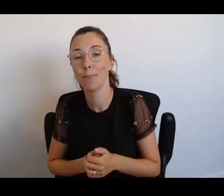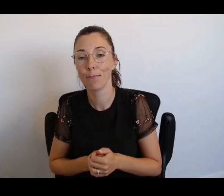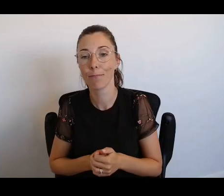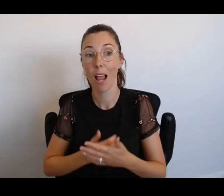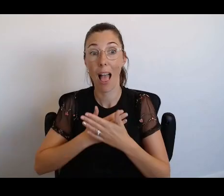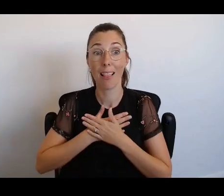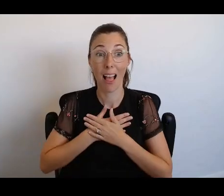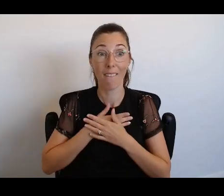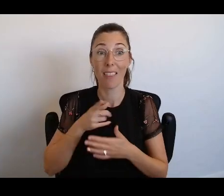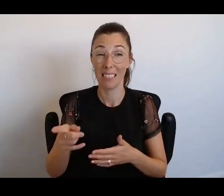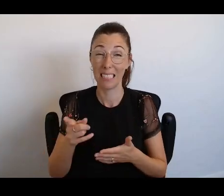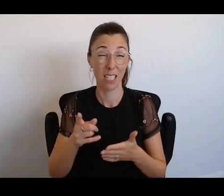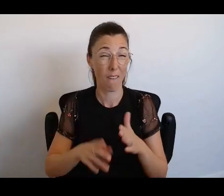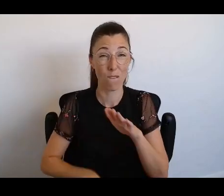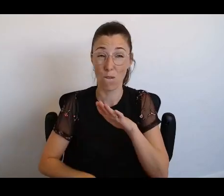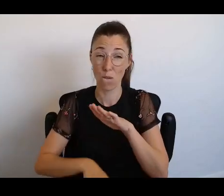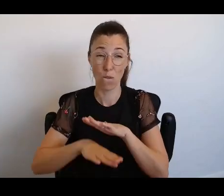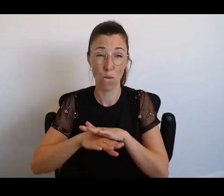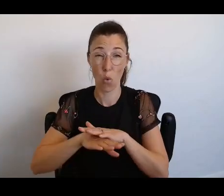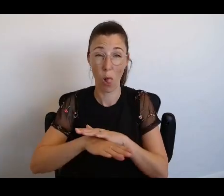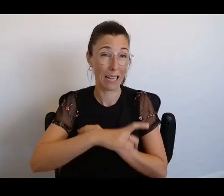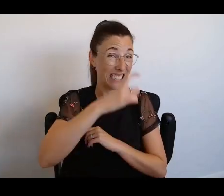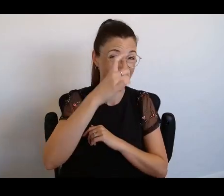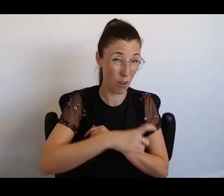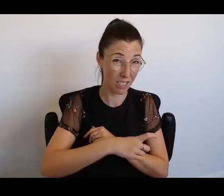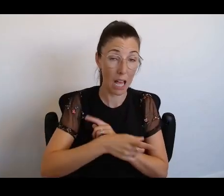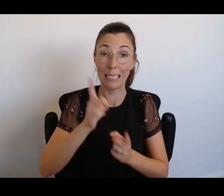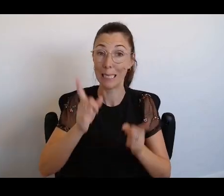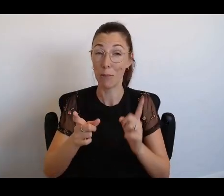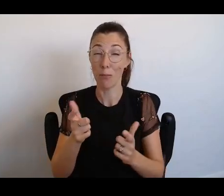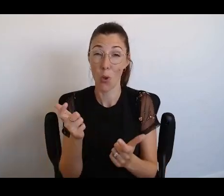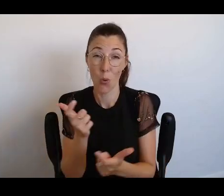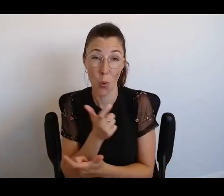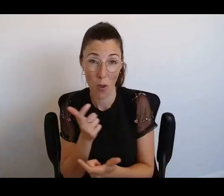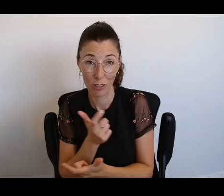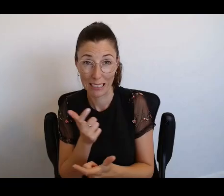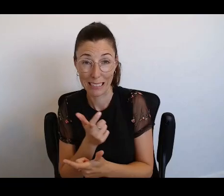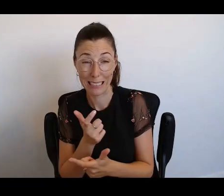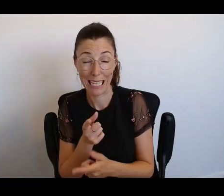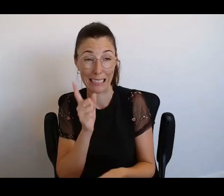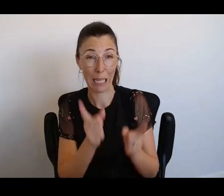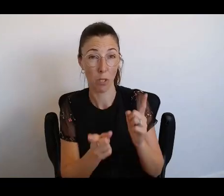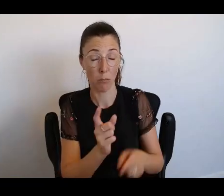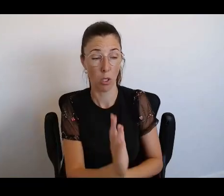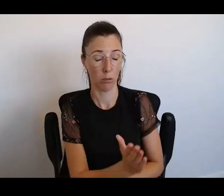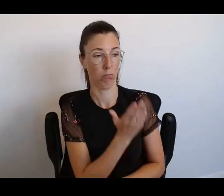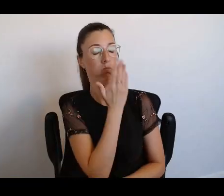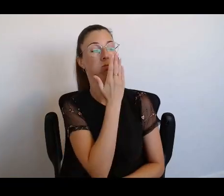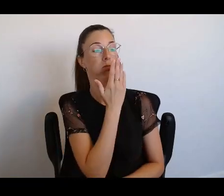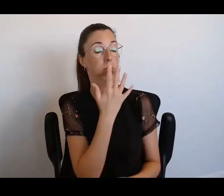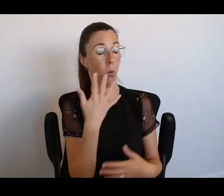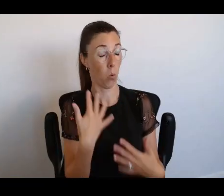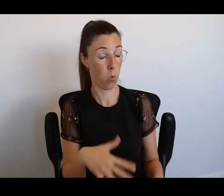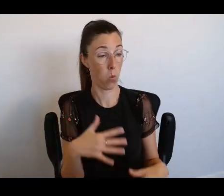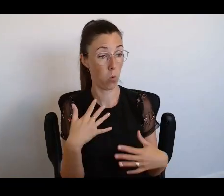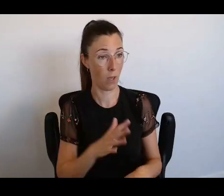serious. It's at times humorous, at times confronting and interesting, but